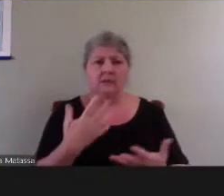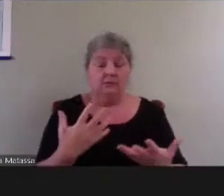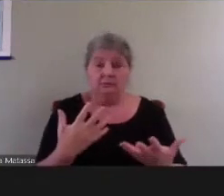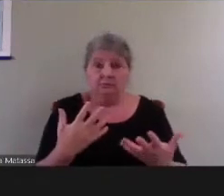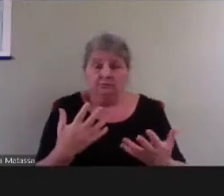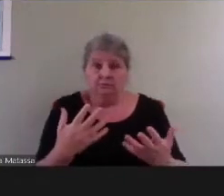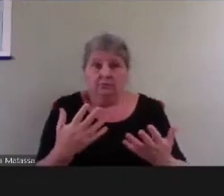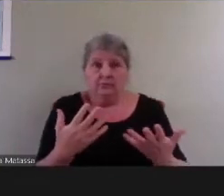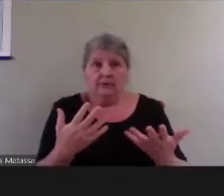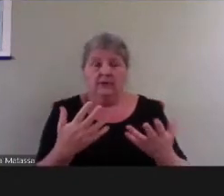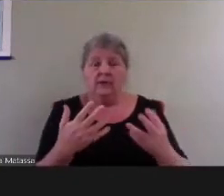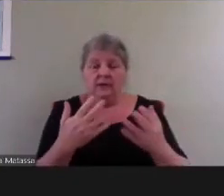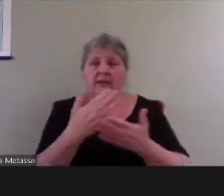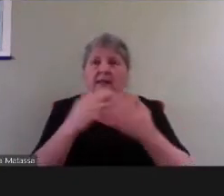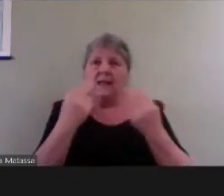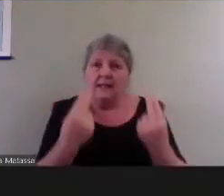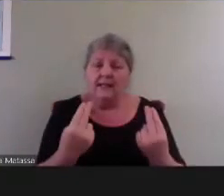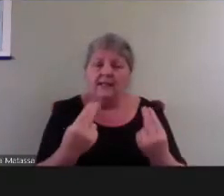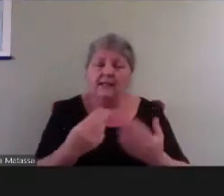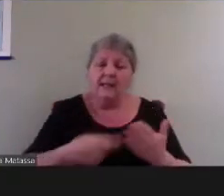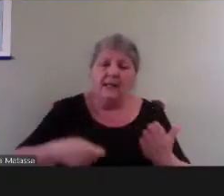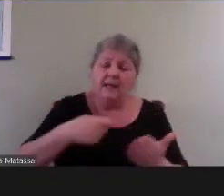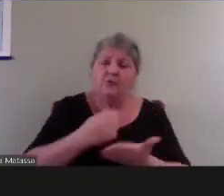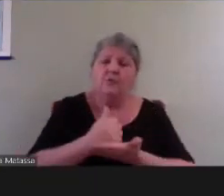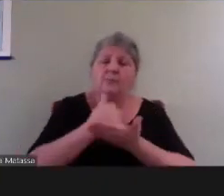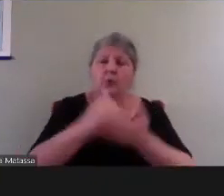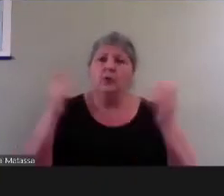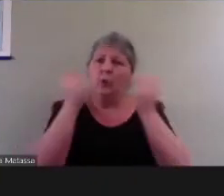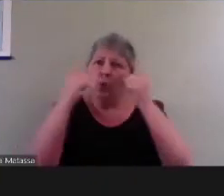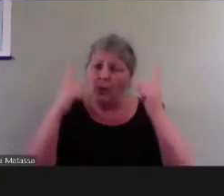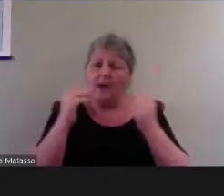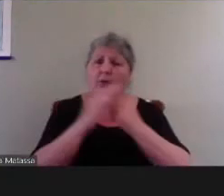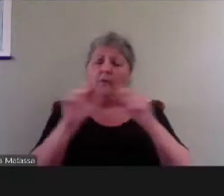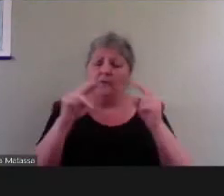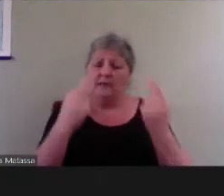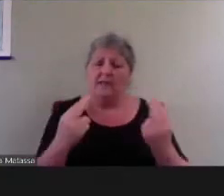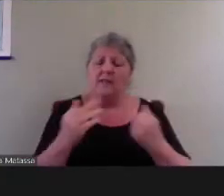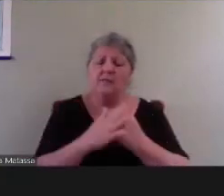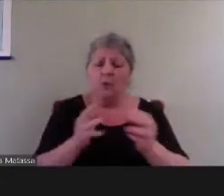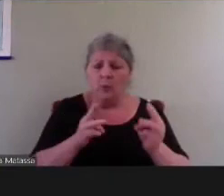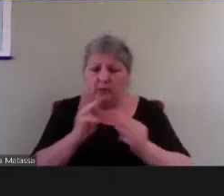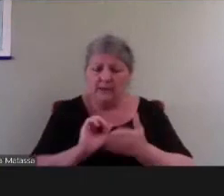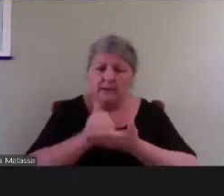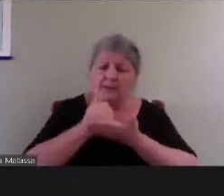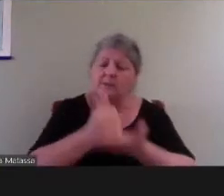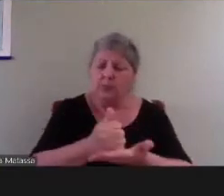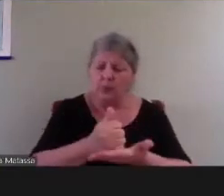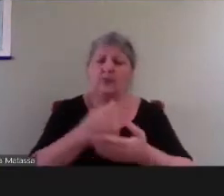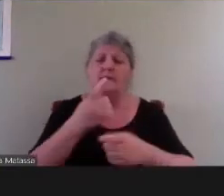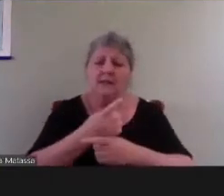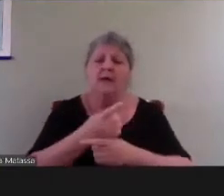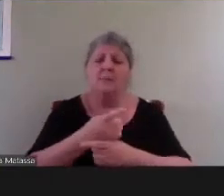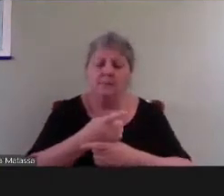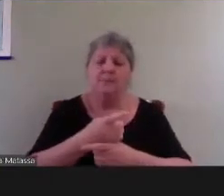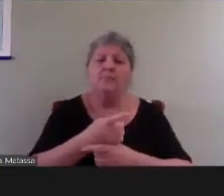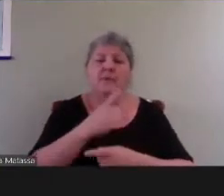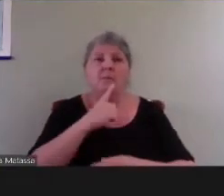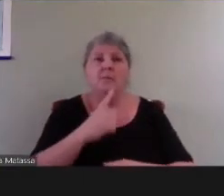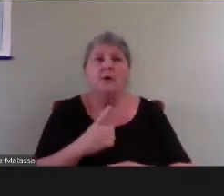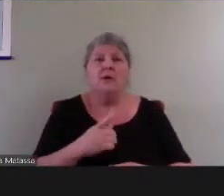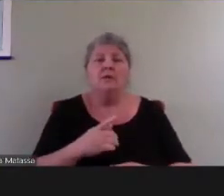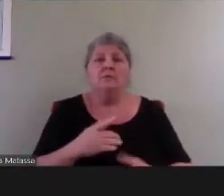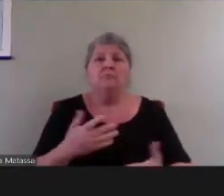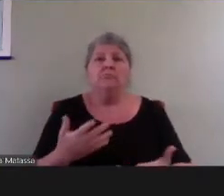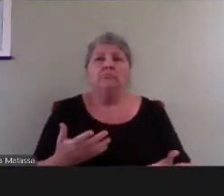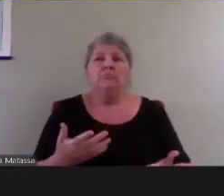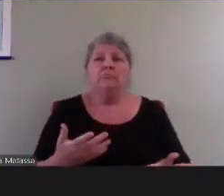those who need additional supports. They're very much aware of the need to put in additional practical supports, but